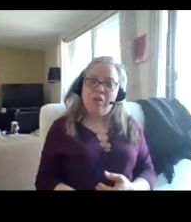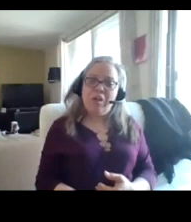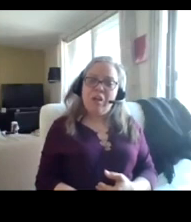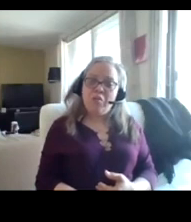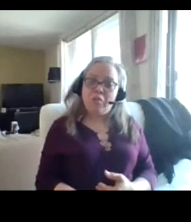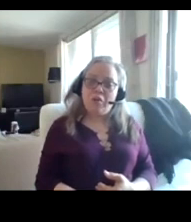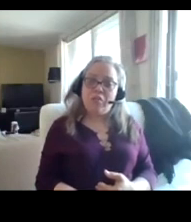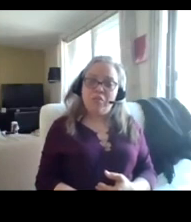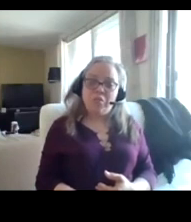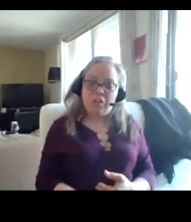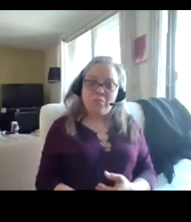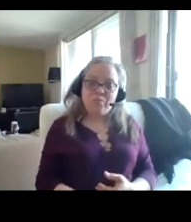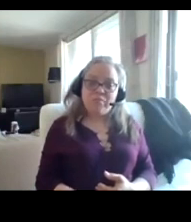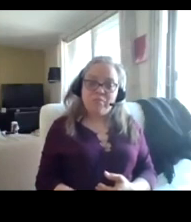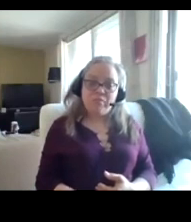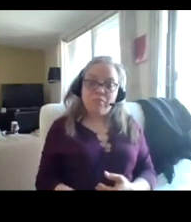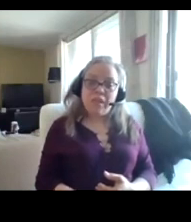eGFR greater than 30.